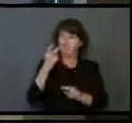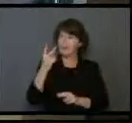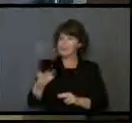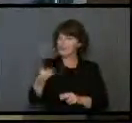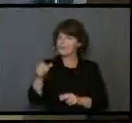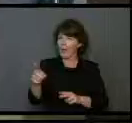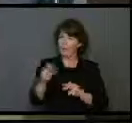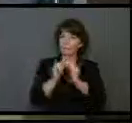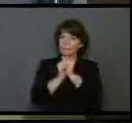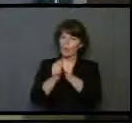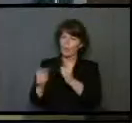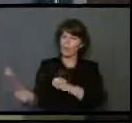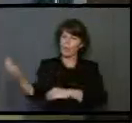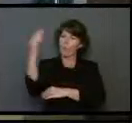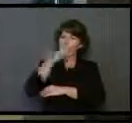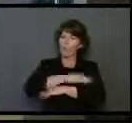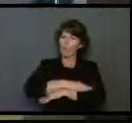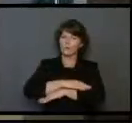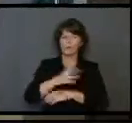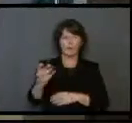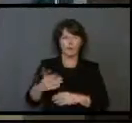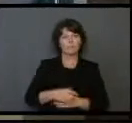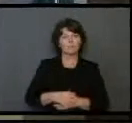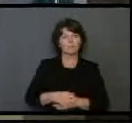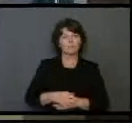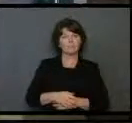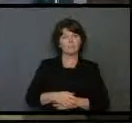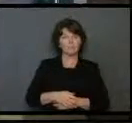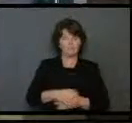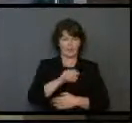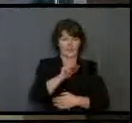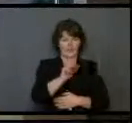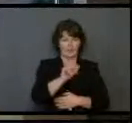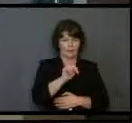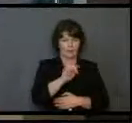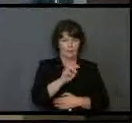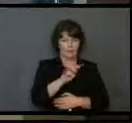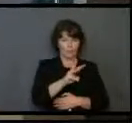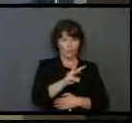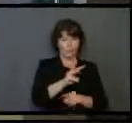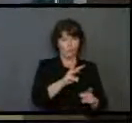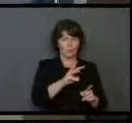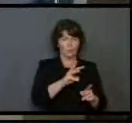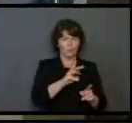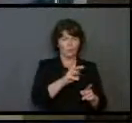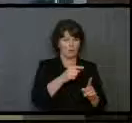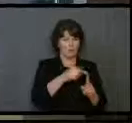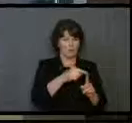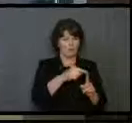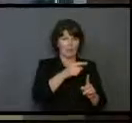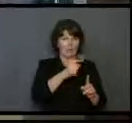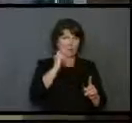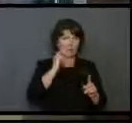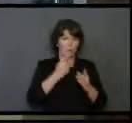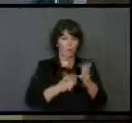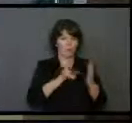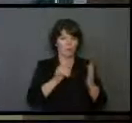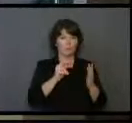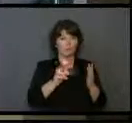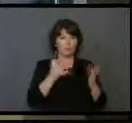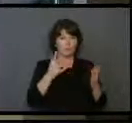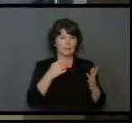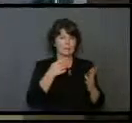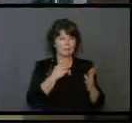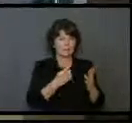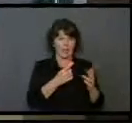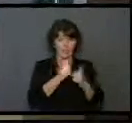spent that day with him. It was about the tenth hour. Andrew, Simon Peter's brother, was one of the two who heard what John had said